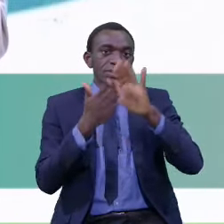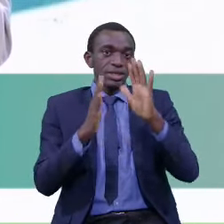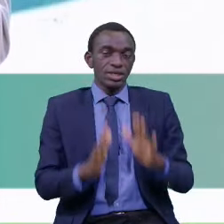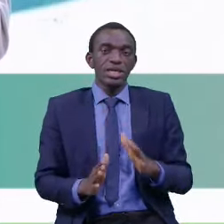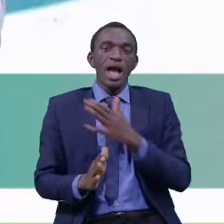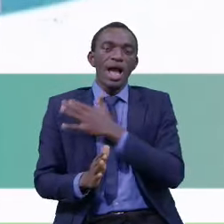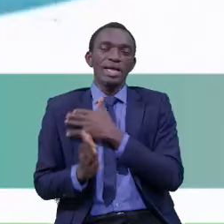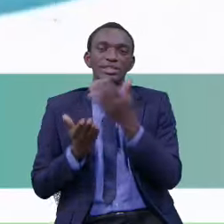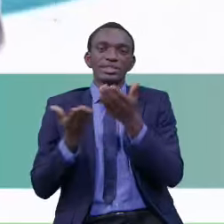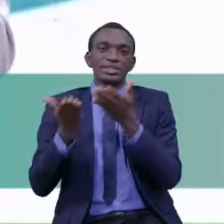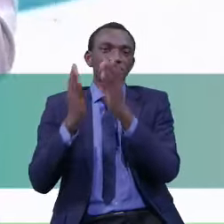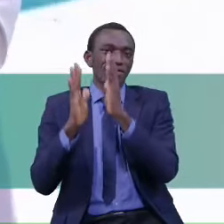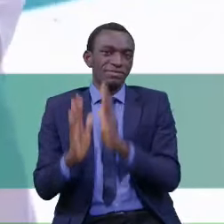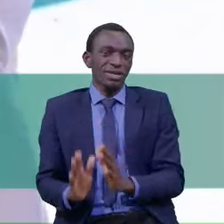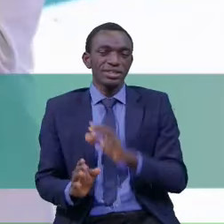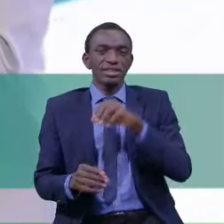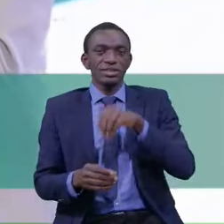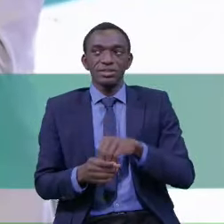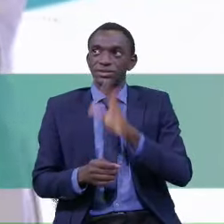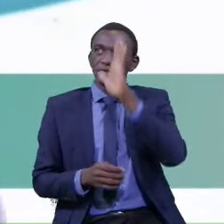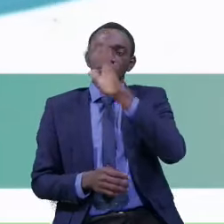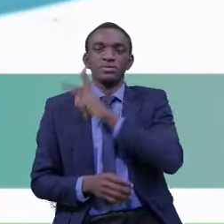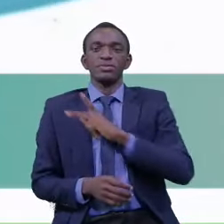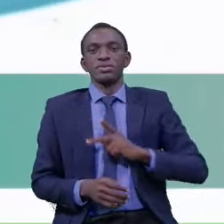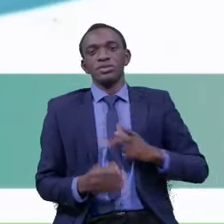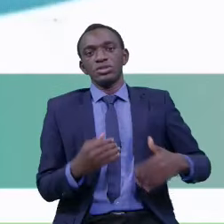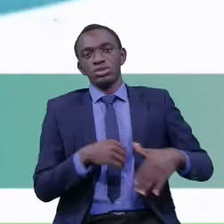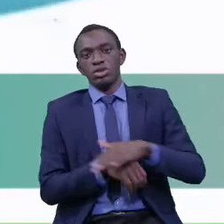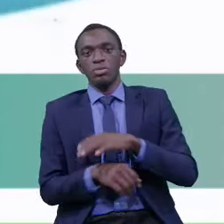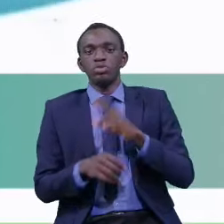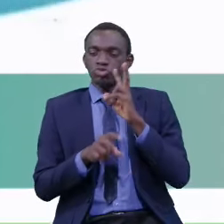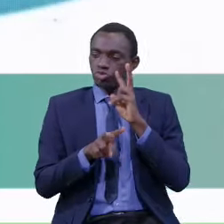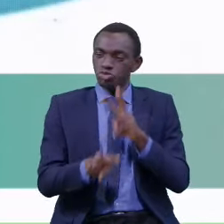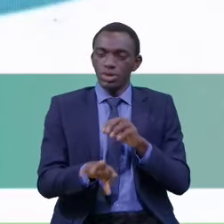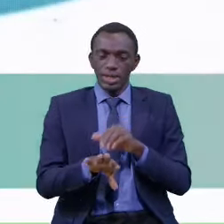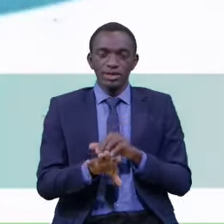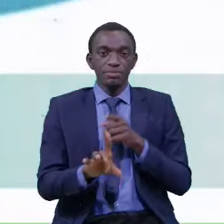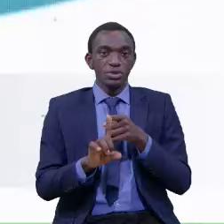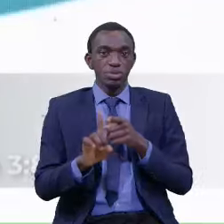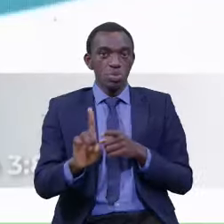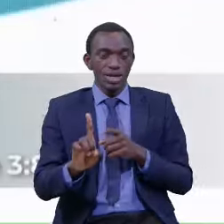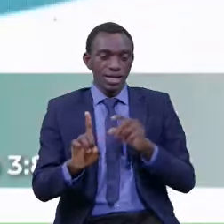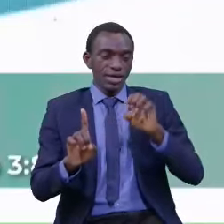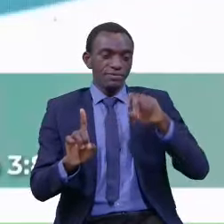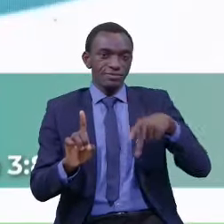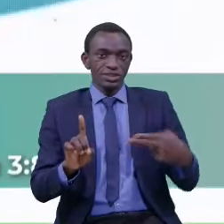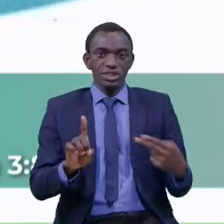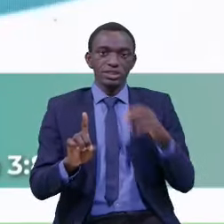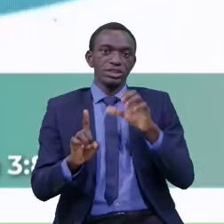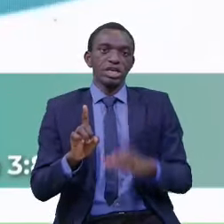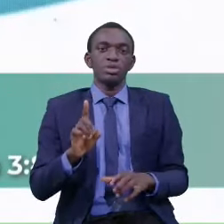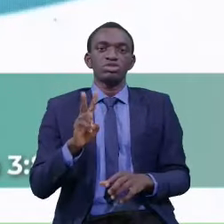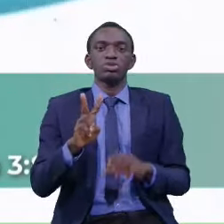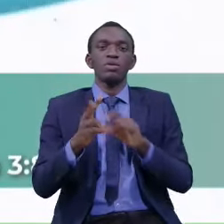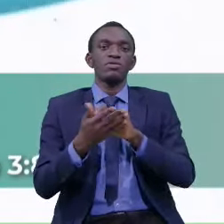His kingdom. We're looking at Ephesians chapter 2, verse 8. Ephesians chapter 2 verse